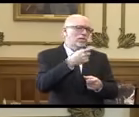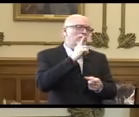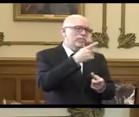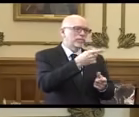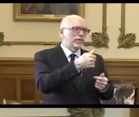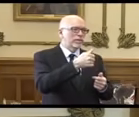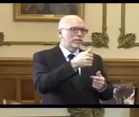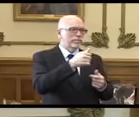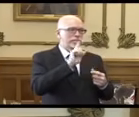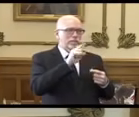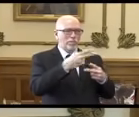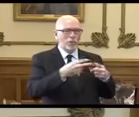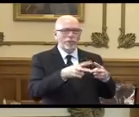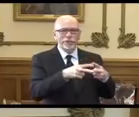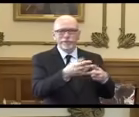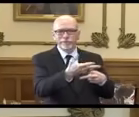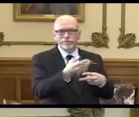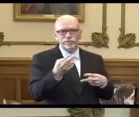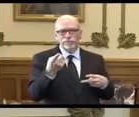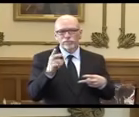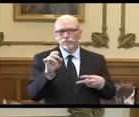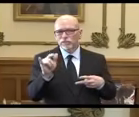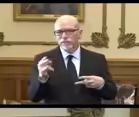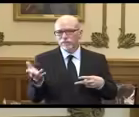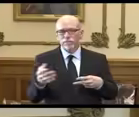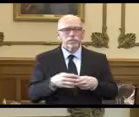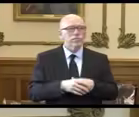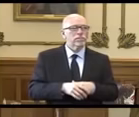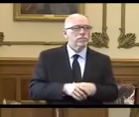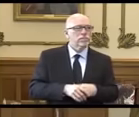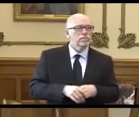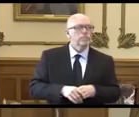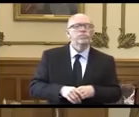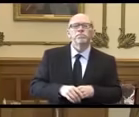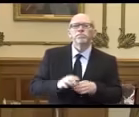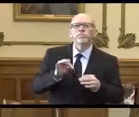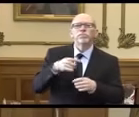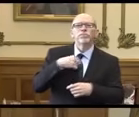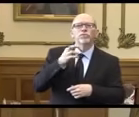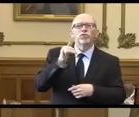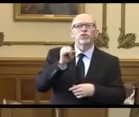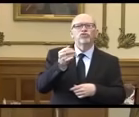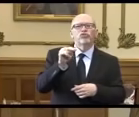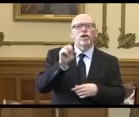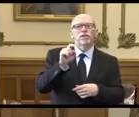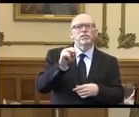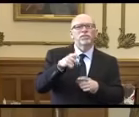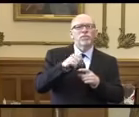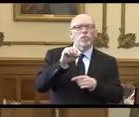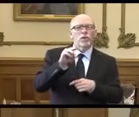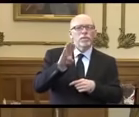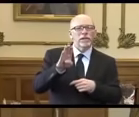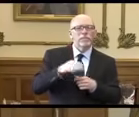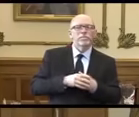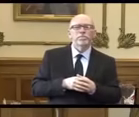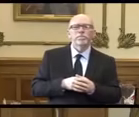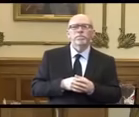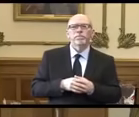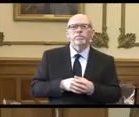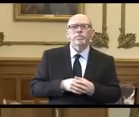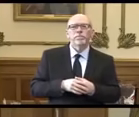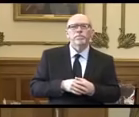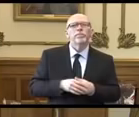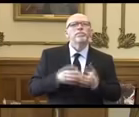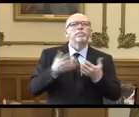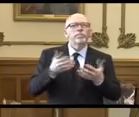can take both parts of those, or Dr. Sullivan, you can come in as well. Very well. Chris Johnston from OMB. And